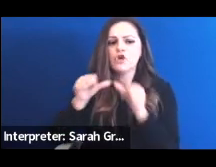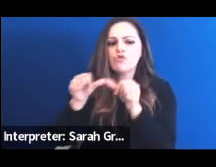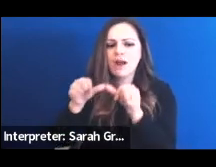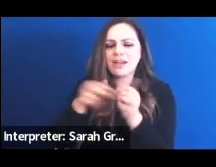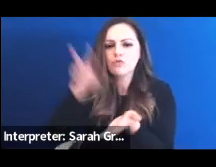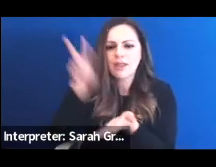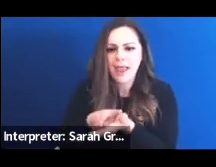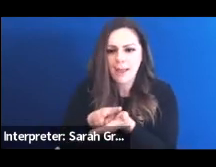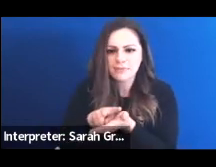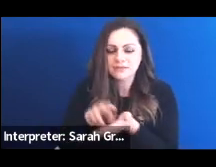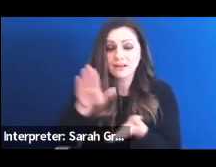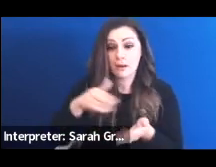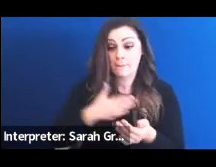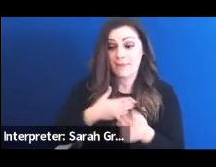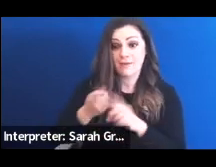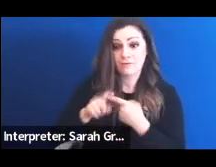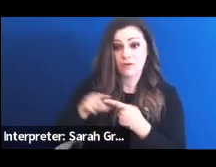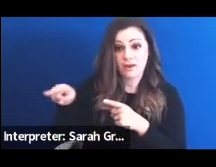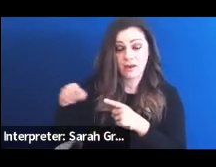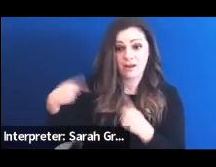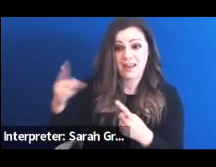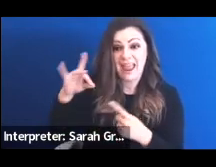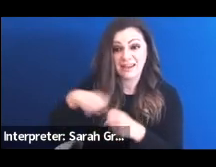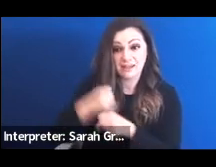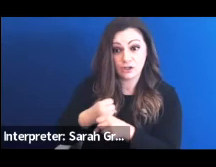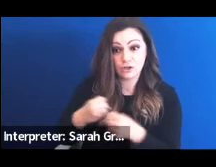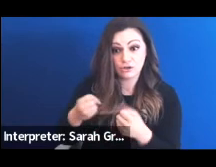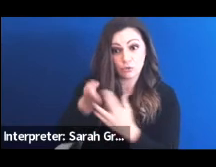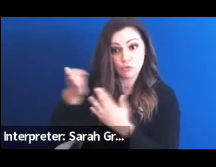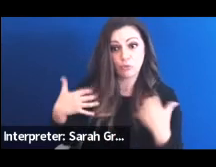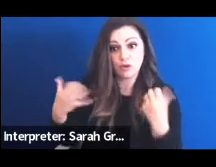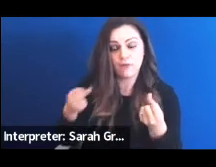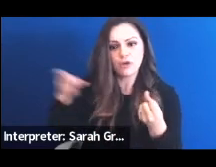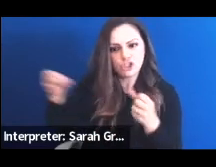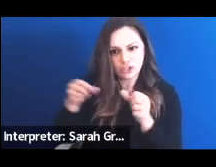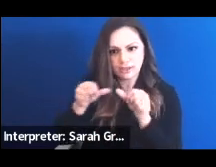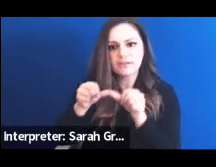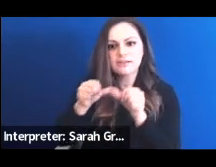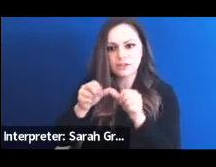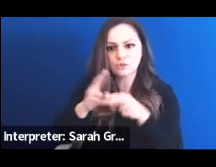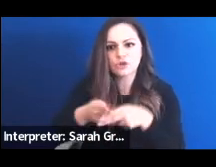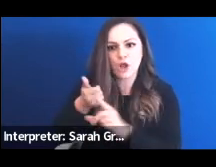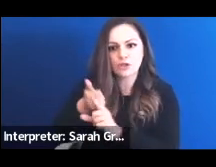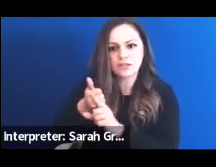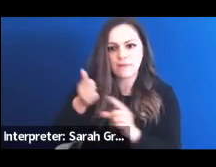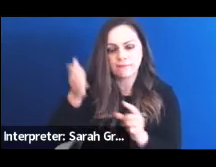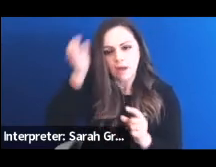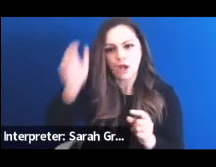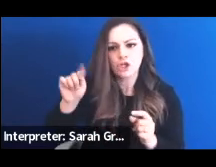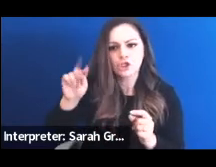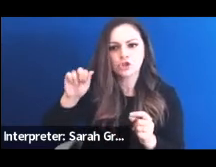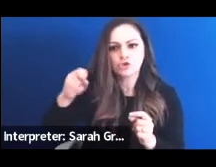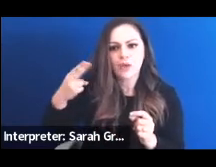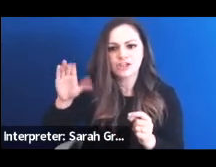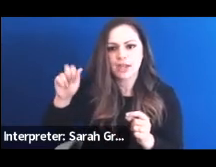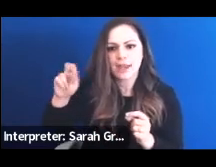been in recovery 8 years. She owns her own business, and she continues to identify herself as a trash can junkie, and it causes my blood to run